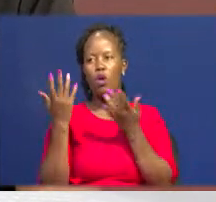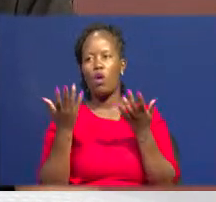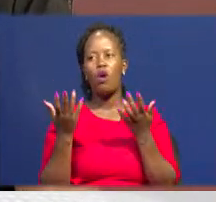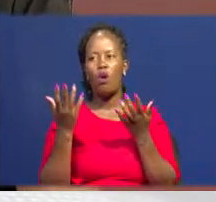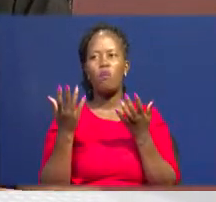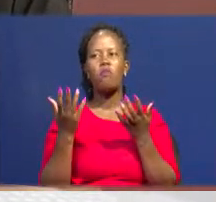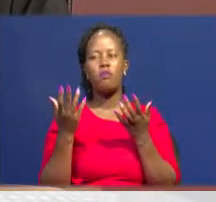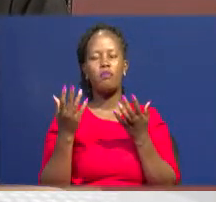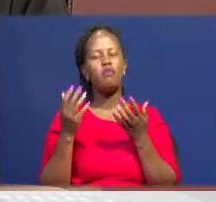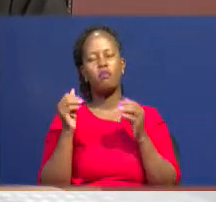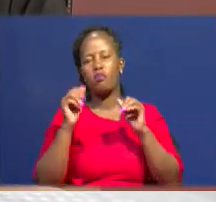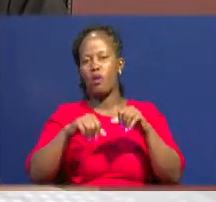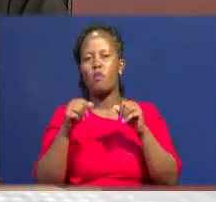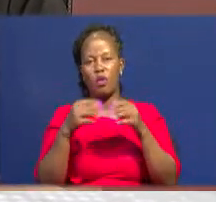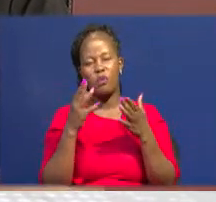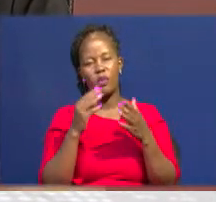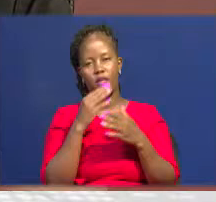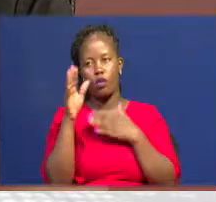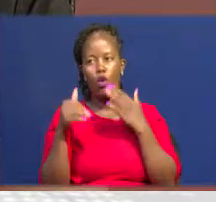them.